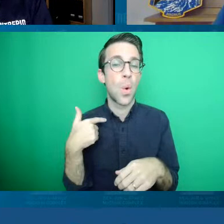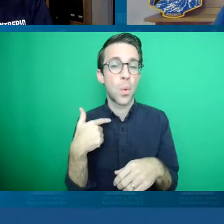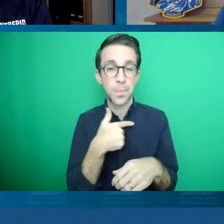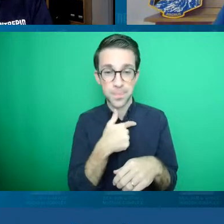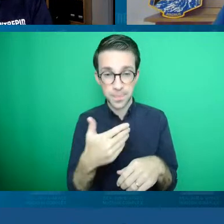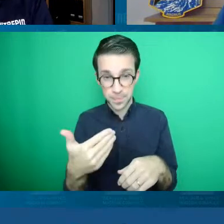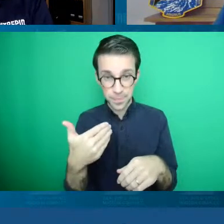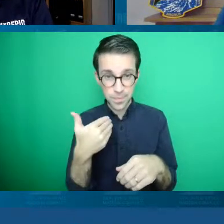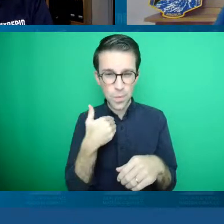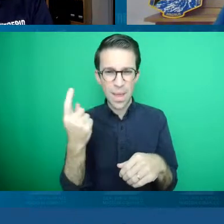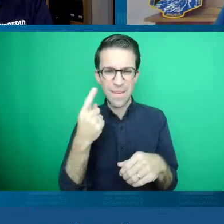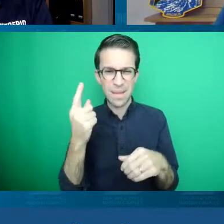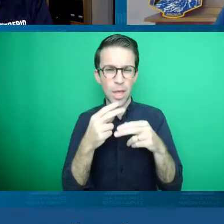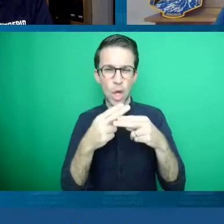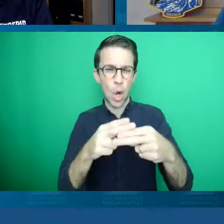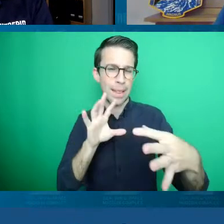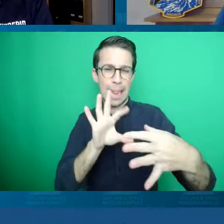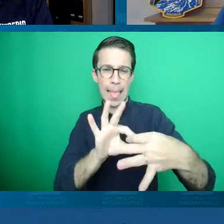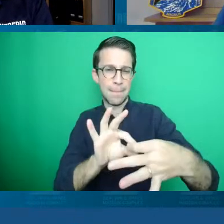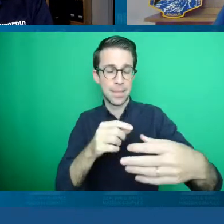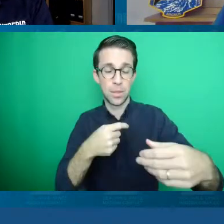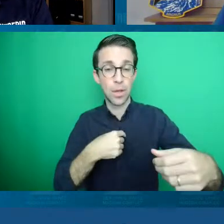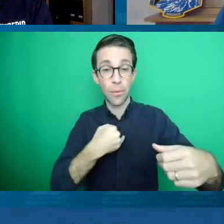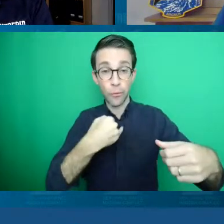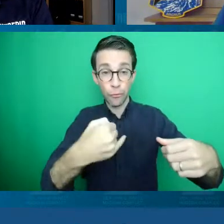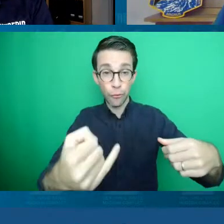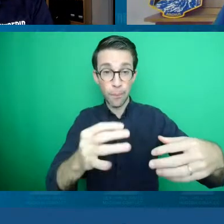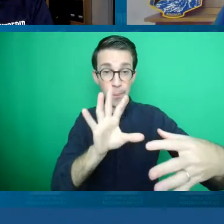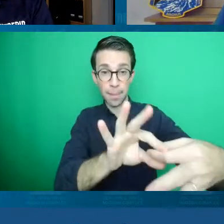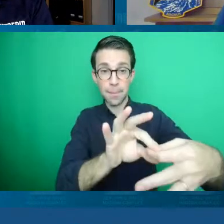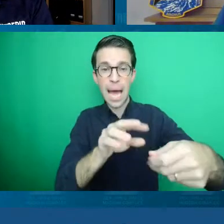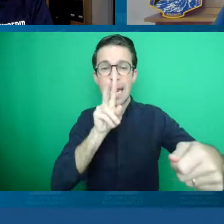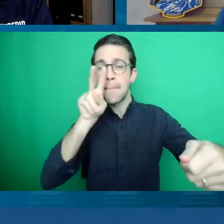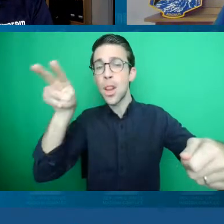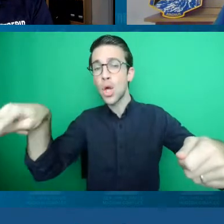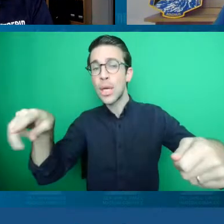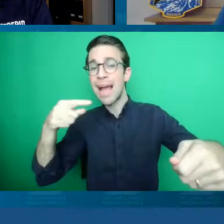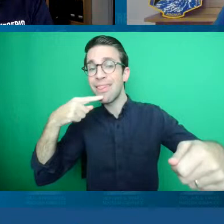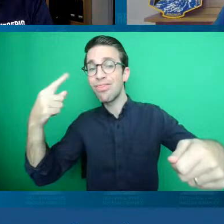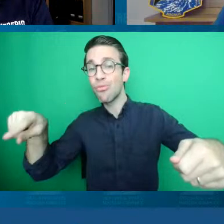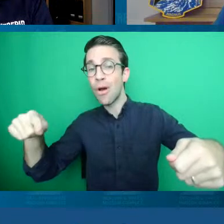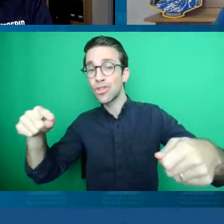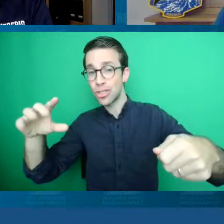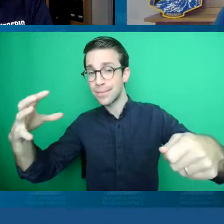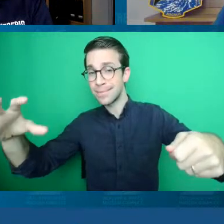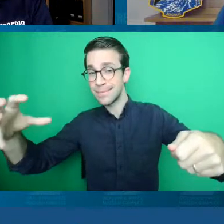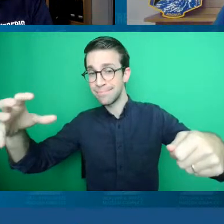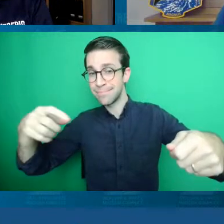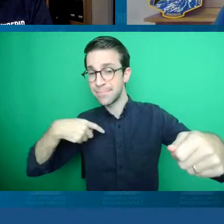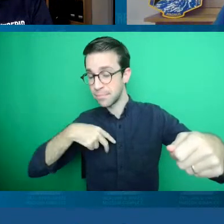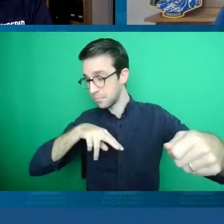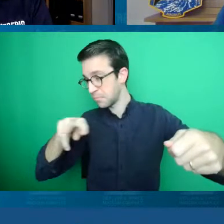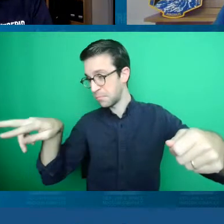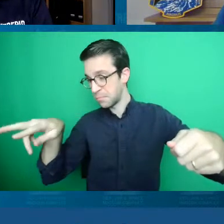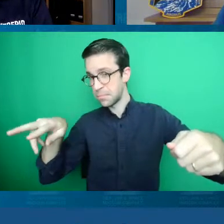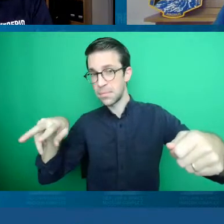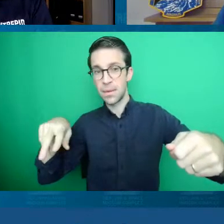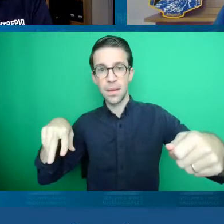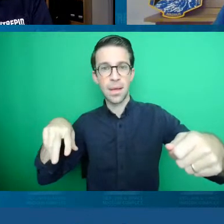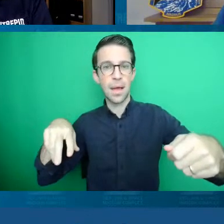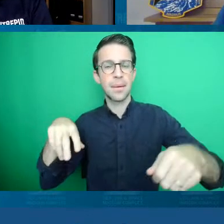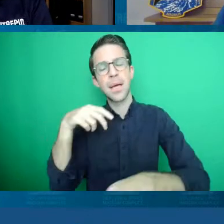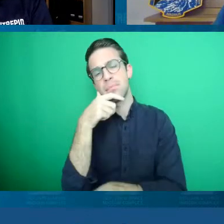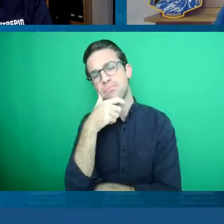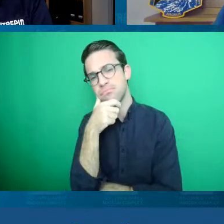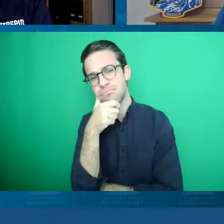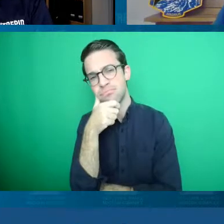of space station and looking backwards over the Russian segment as we circle the Earth for about 20 minutes. And all I could think of